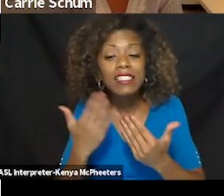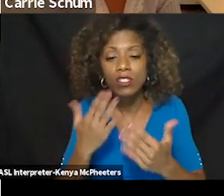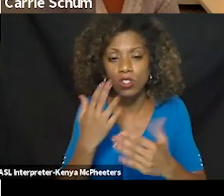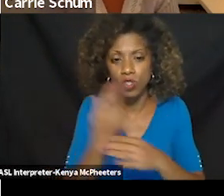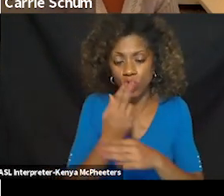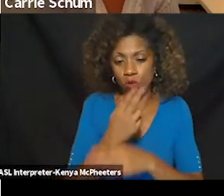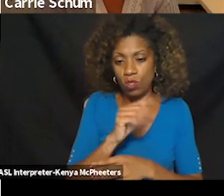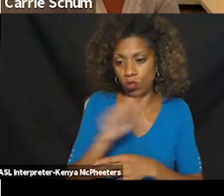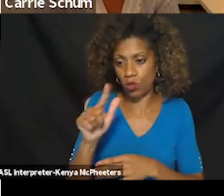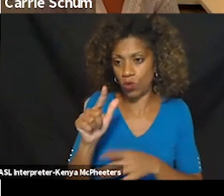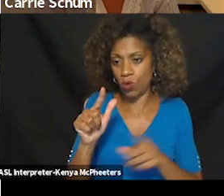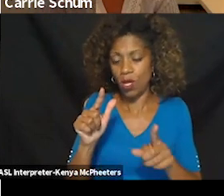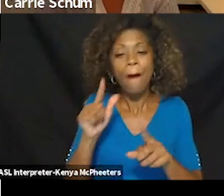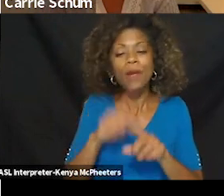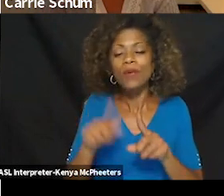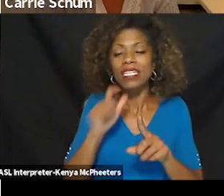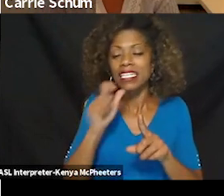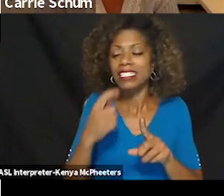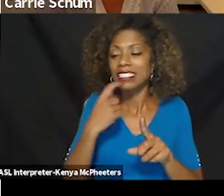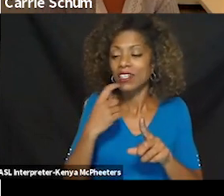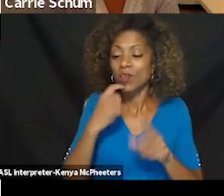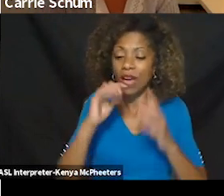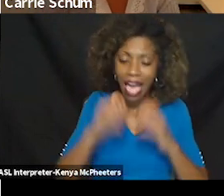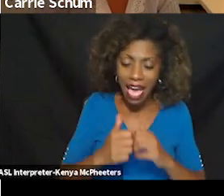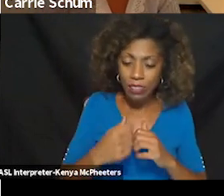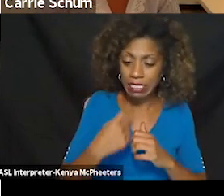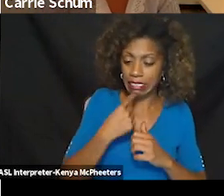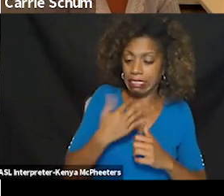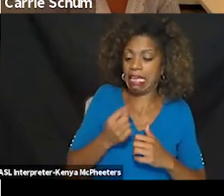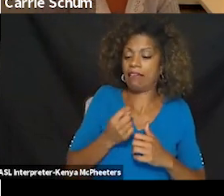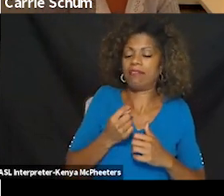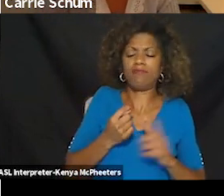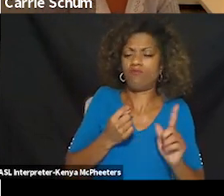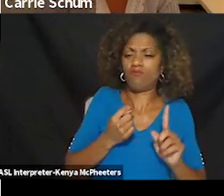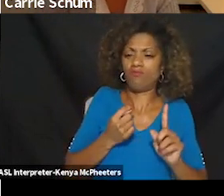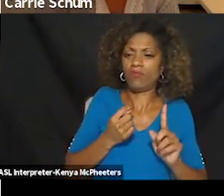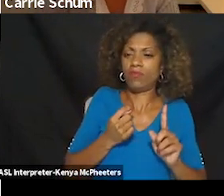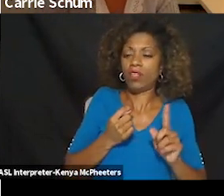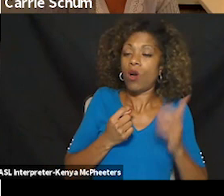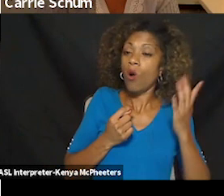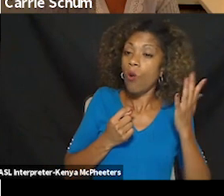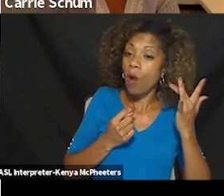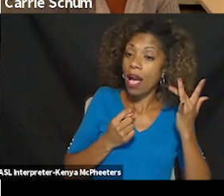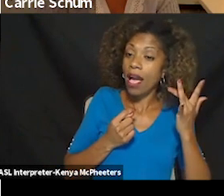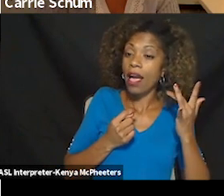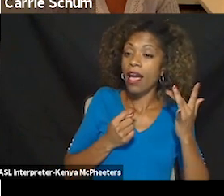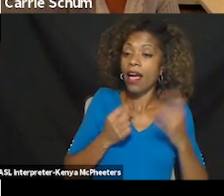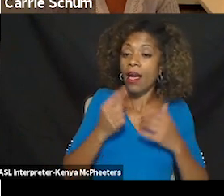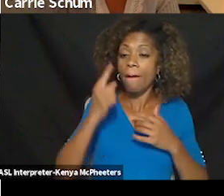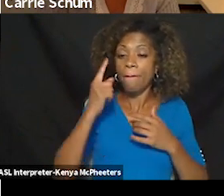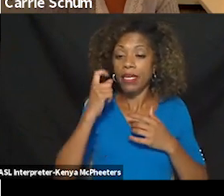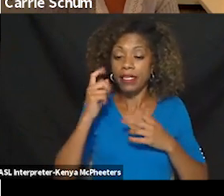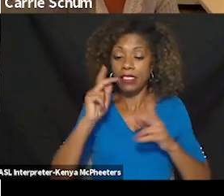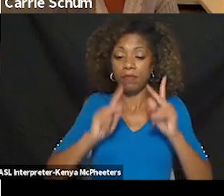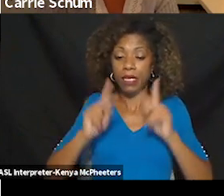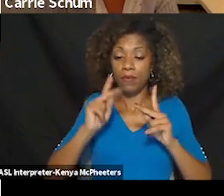didn't dictate what they had to say to them, say exactly. But then it would increase the likelihood that people would see even the technical